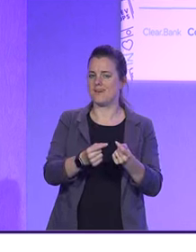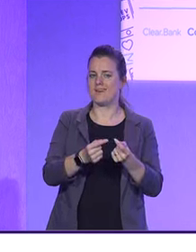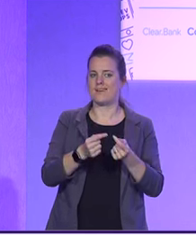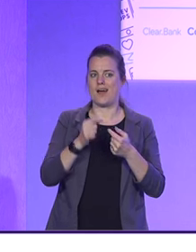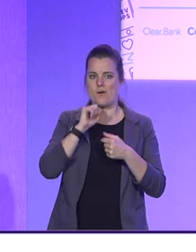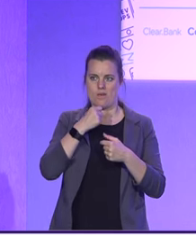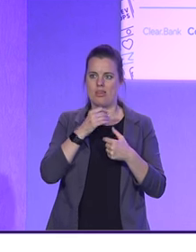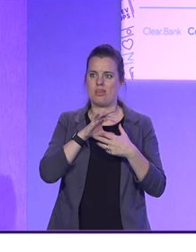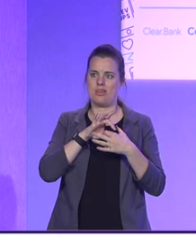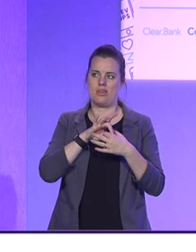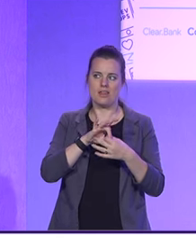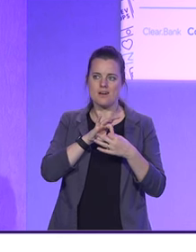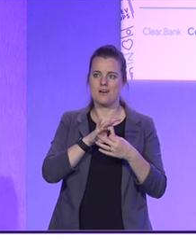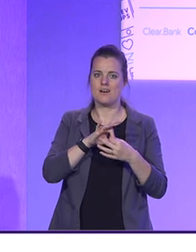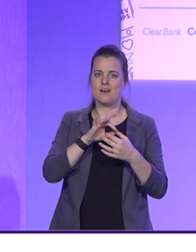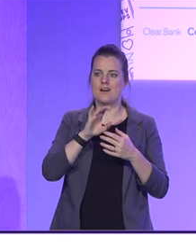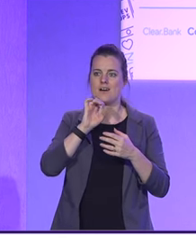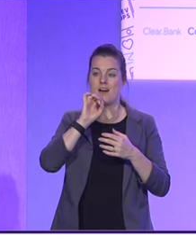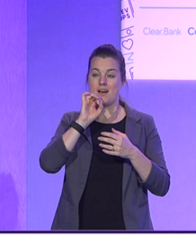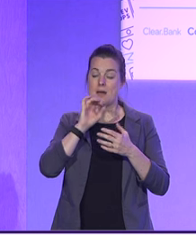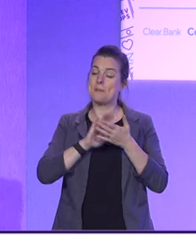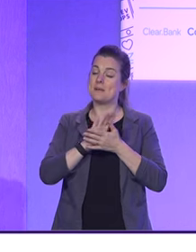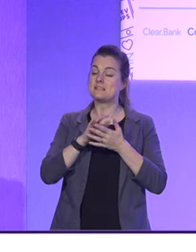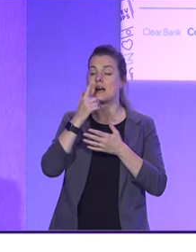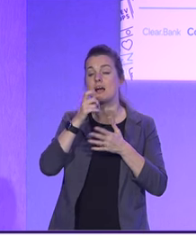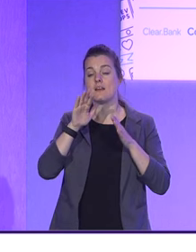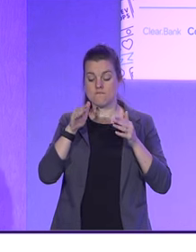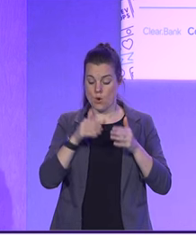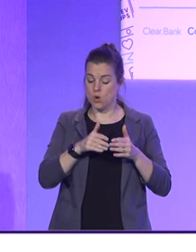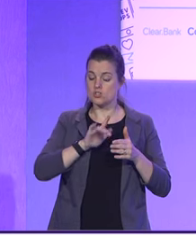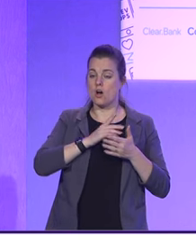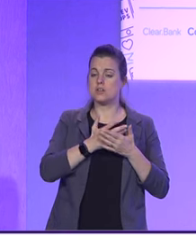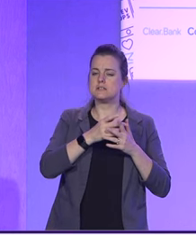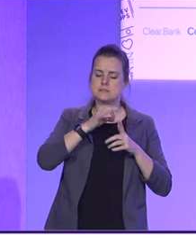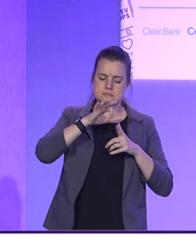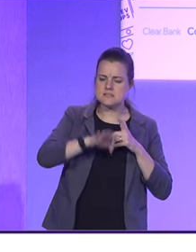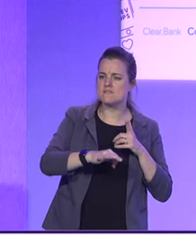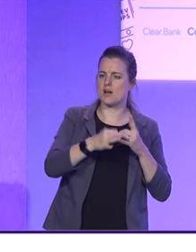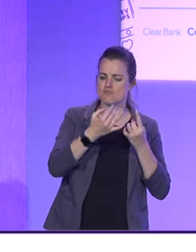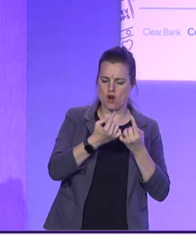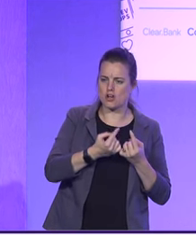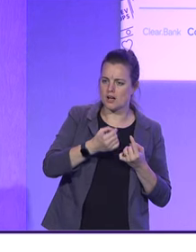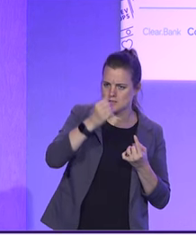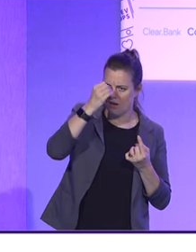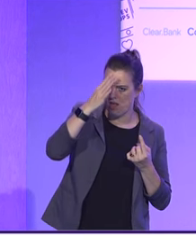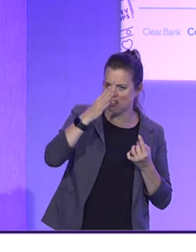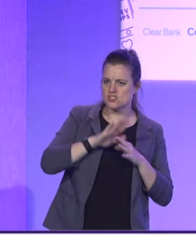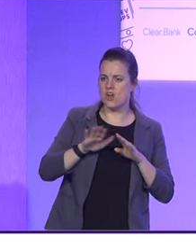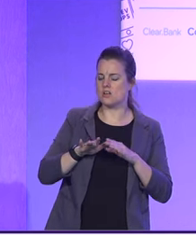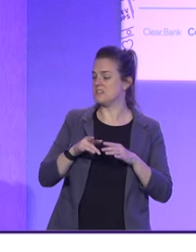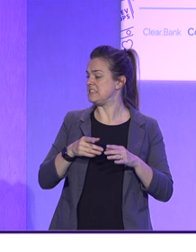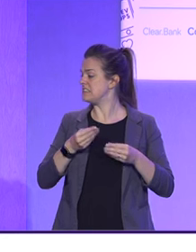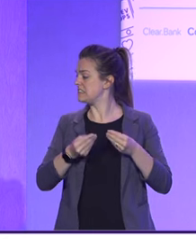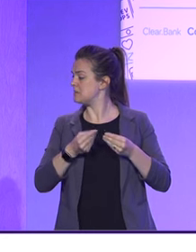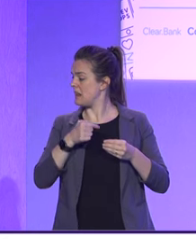many time. I'm gonna focus in the specific part that my product is based. For example, my